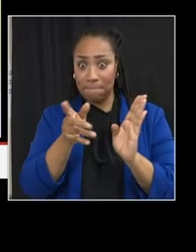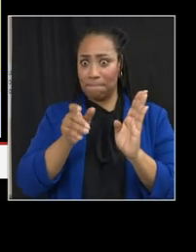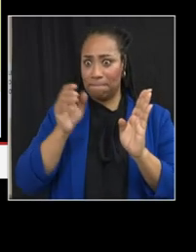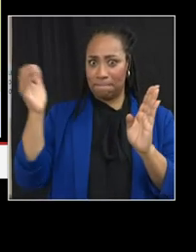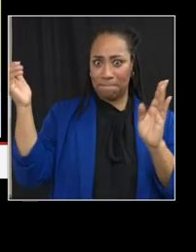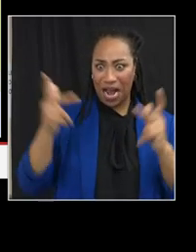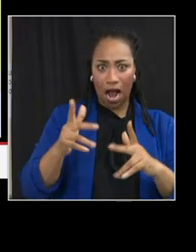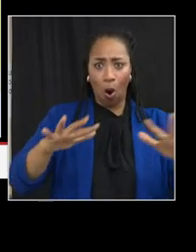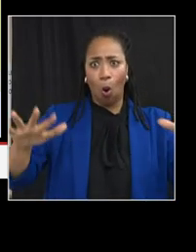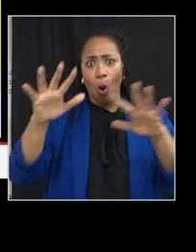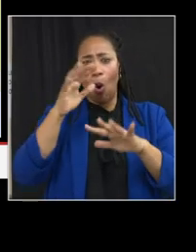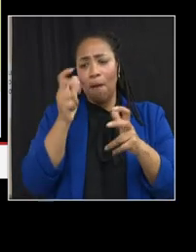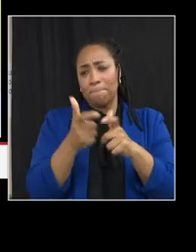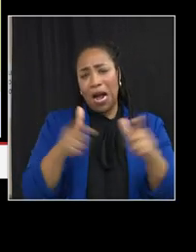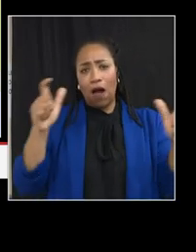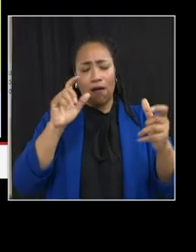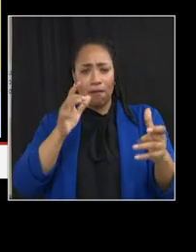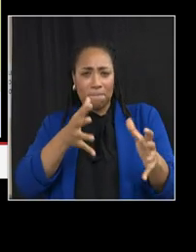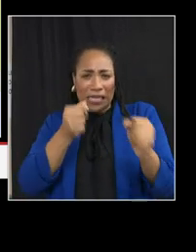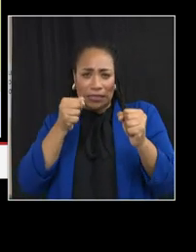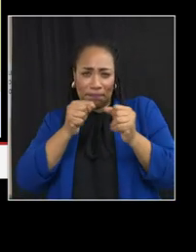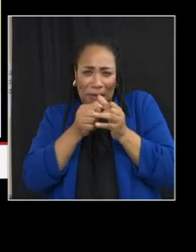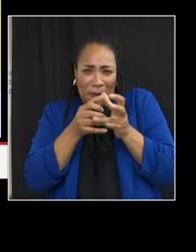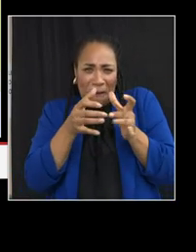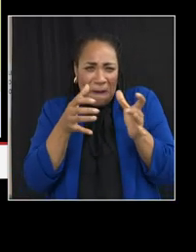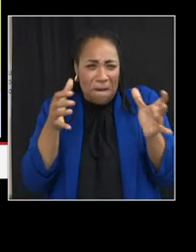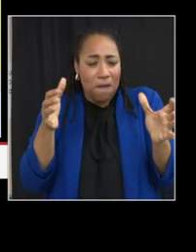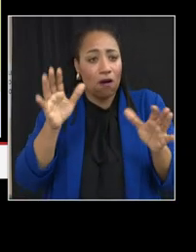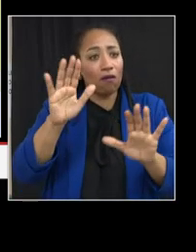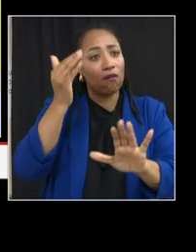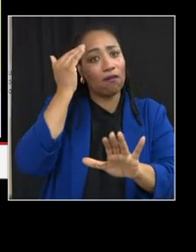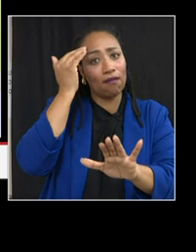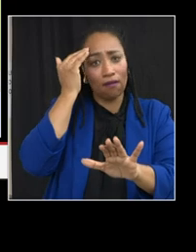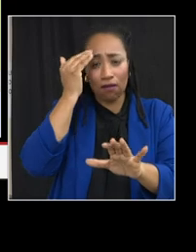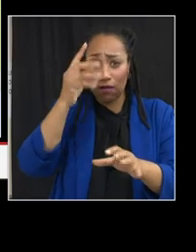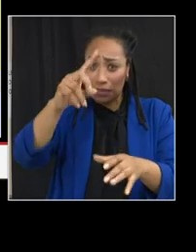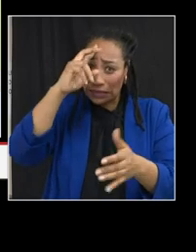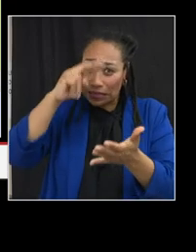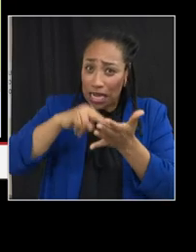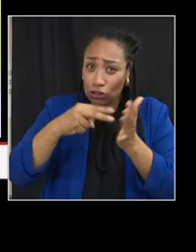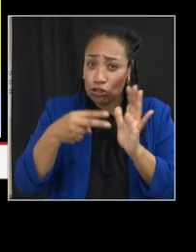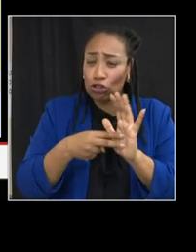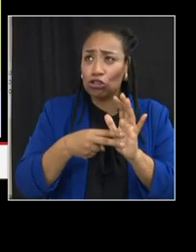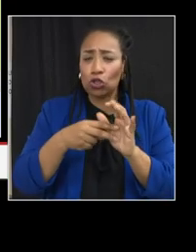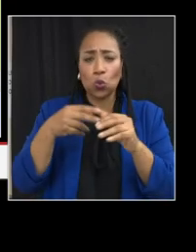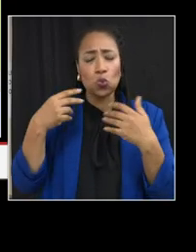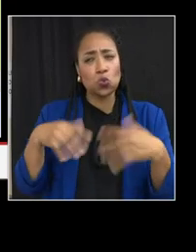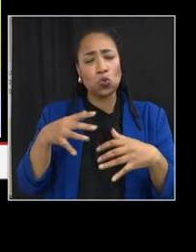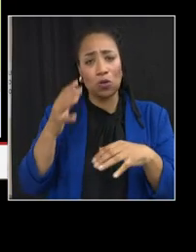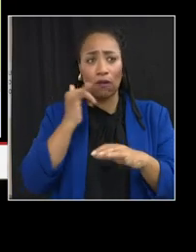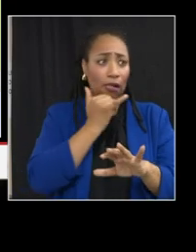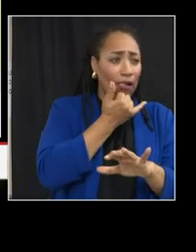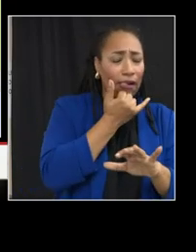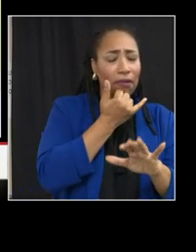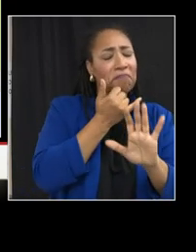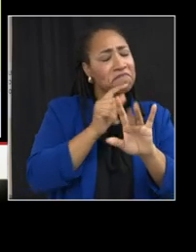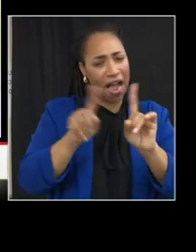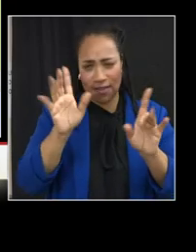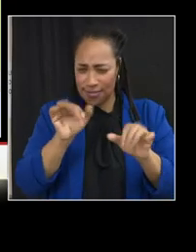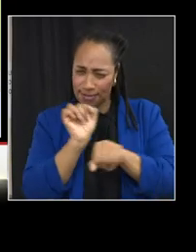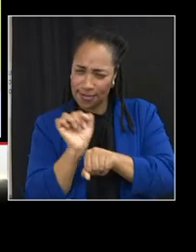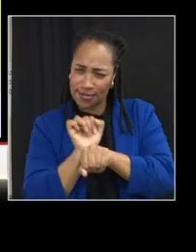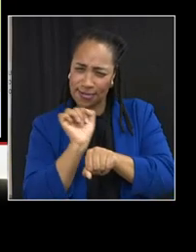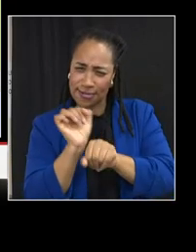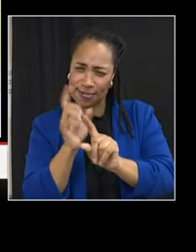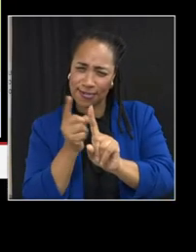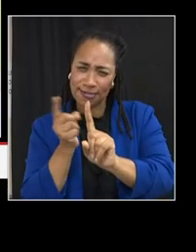happen by accident. We should also be very proud that if you have a 3-year-old in Washington, D.C., your 3-year-old can